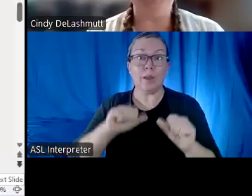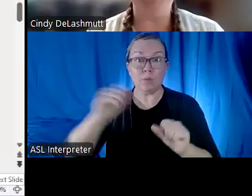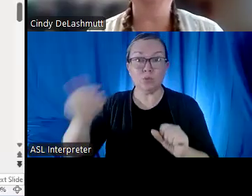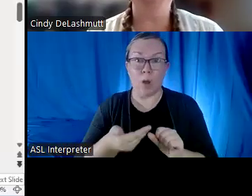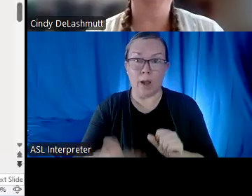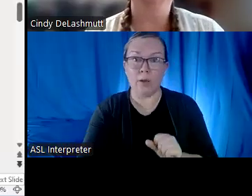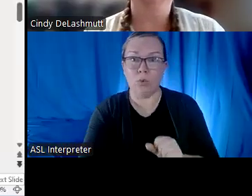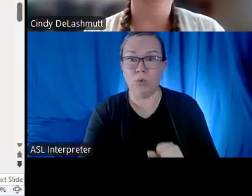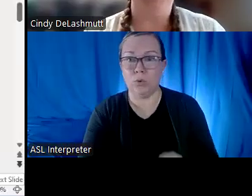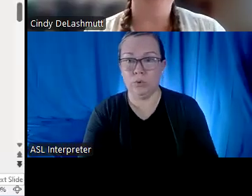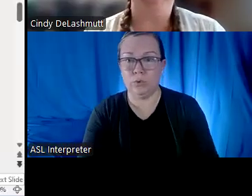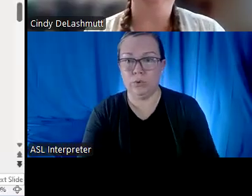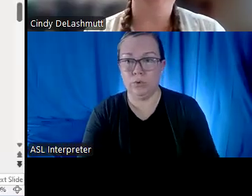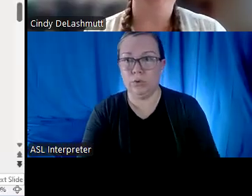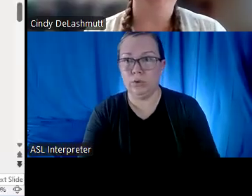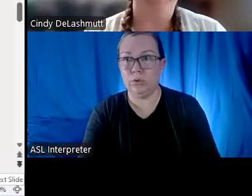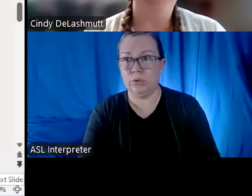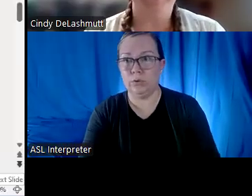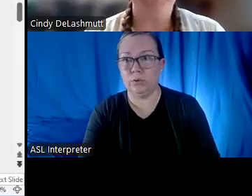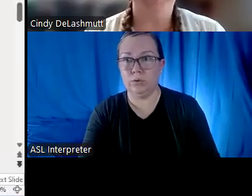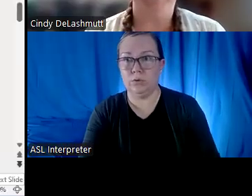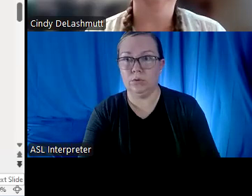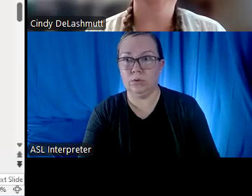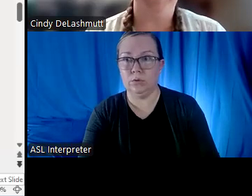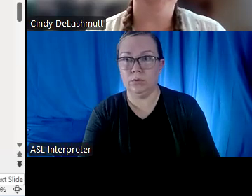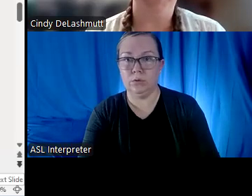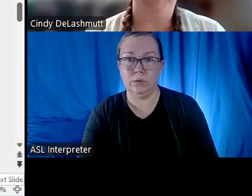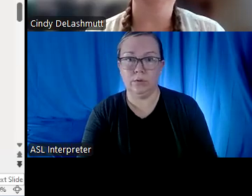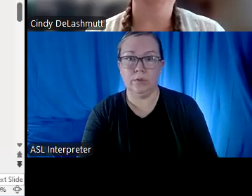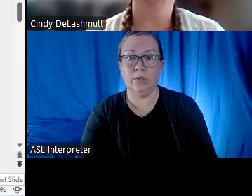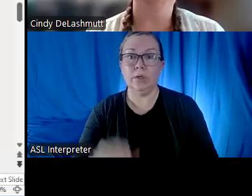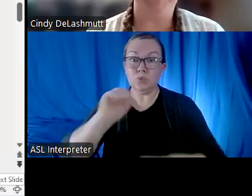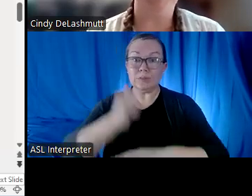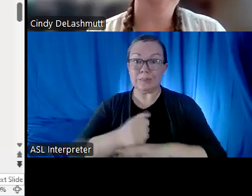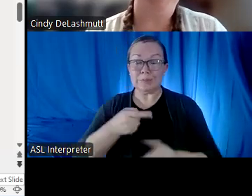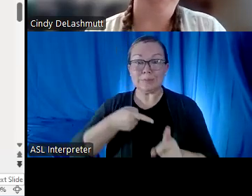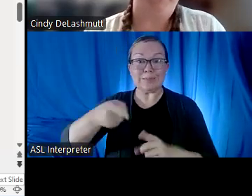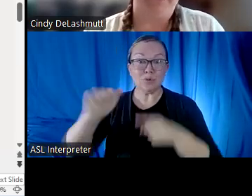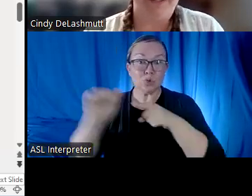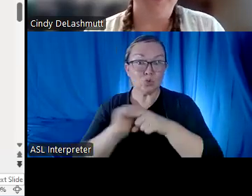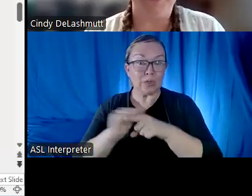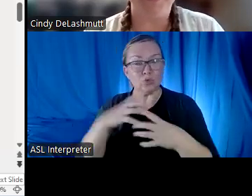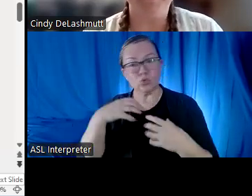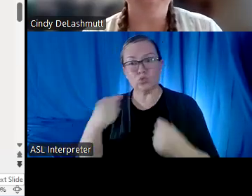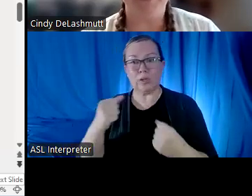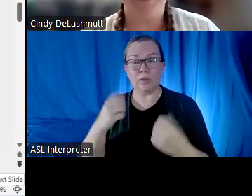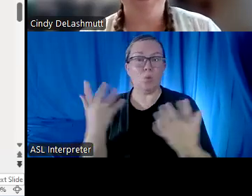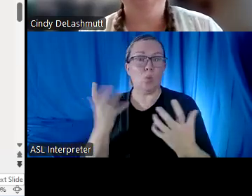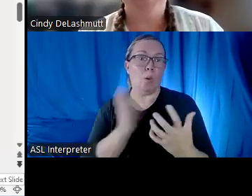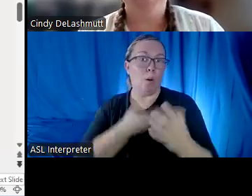job coaches and were able to access specialized trainings that strengthen the tools and techniques our department